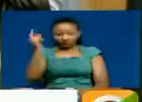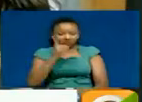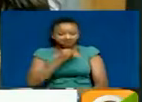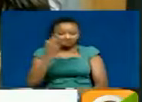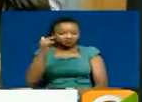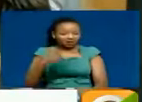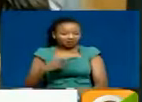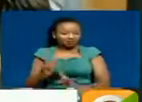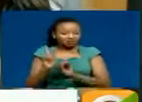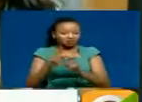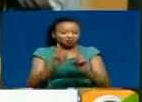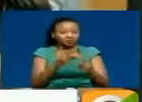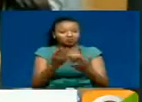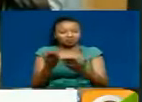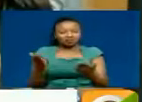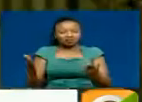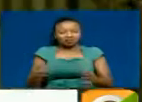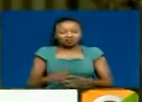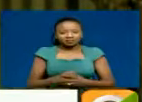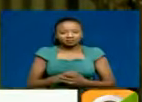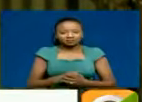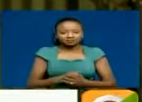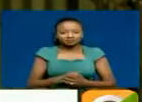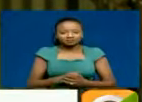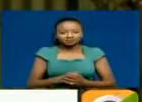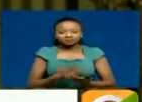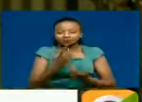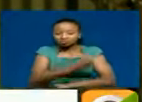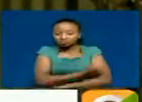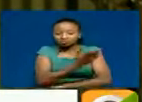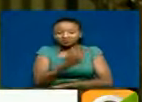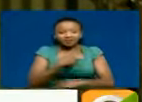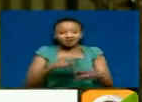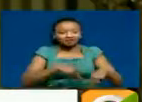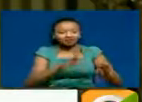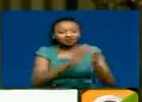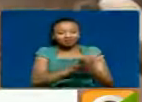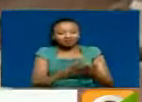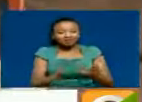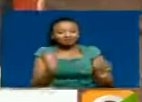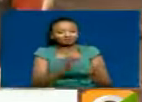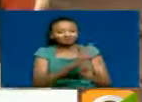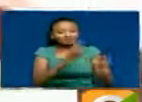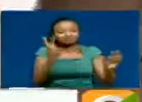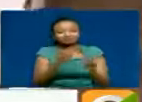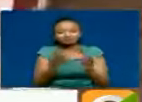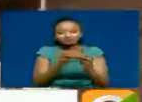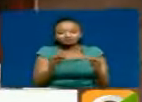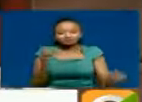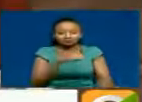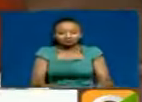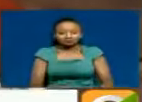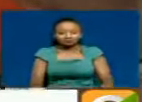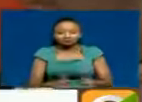is where I go. I go to schools where there is not even roads, right? It takes me hours and hours to find them. Ajuma